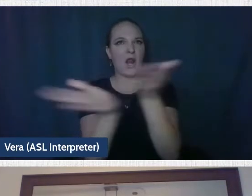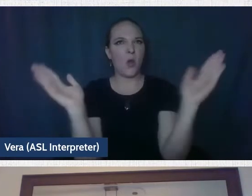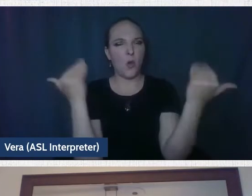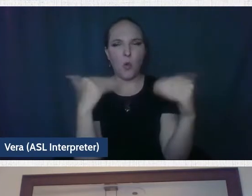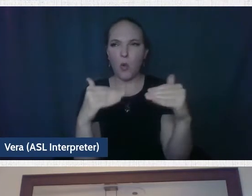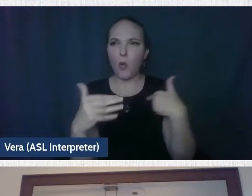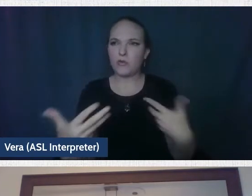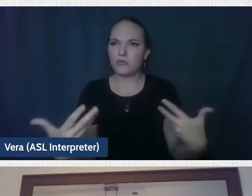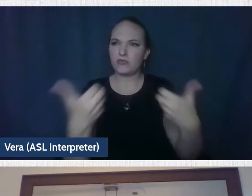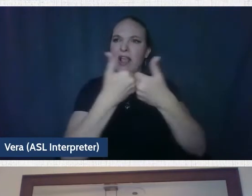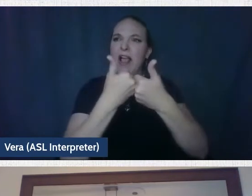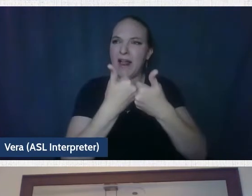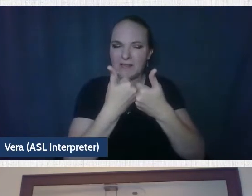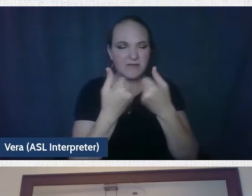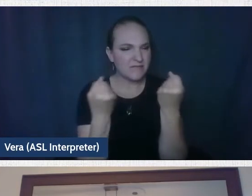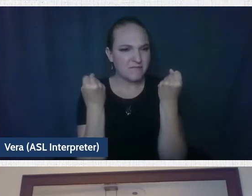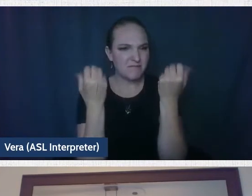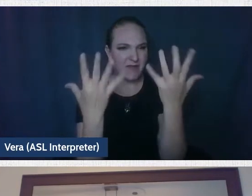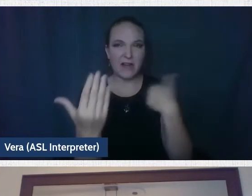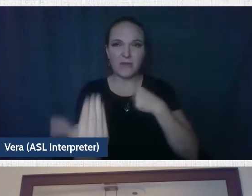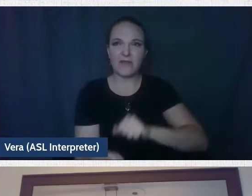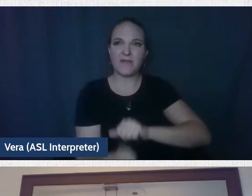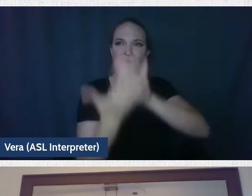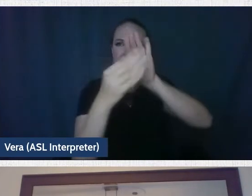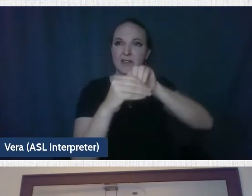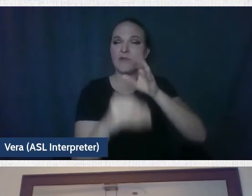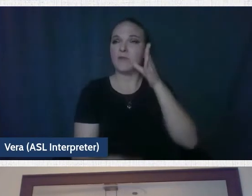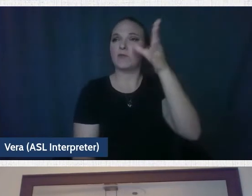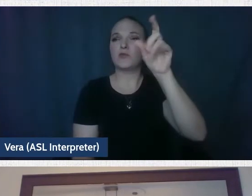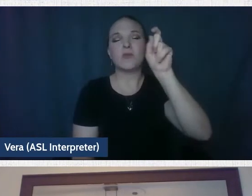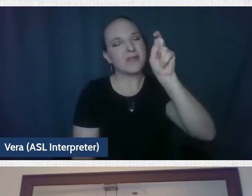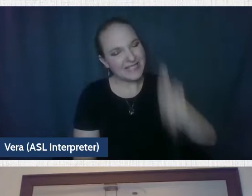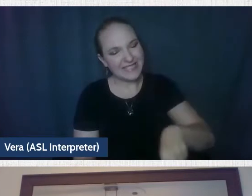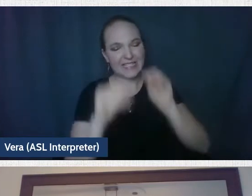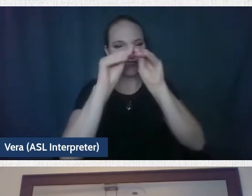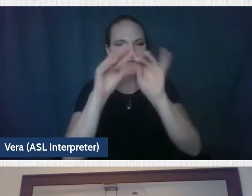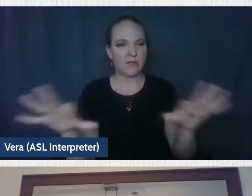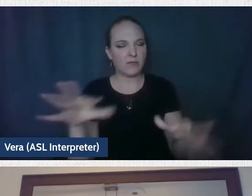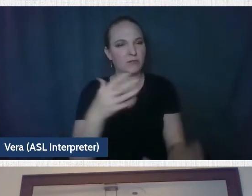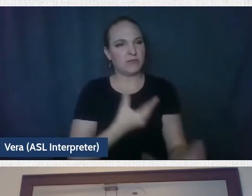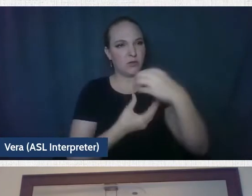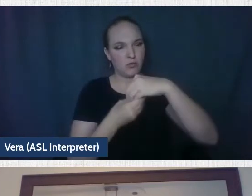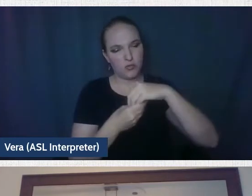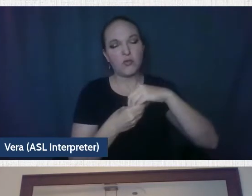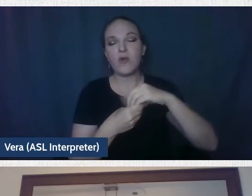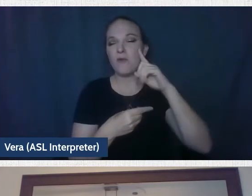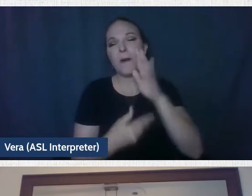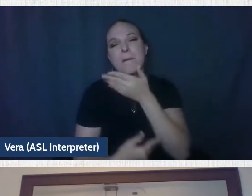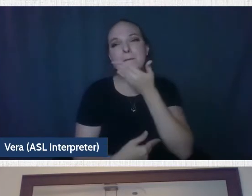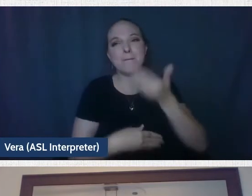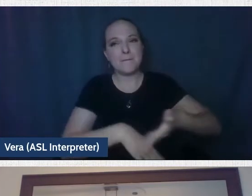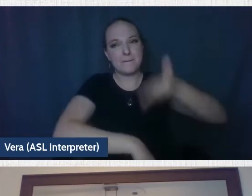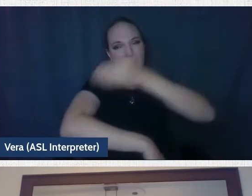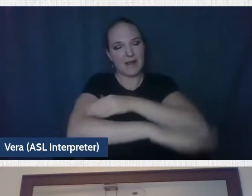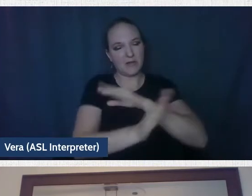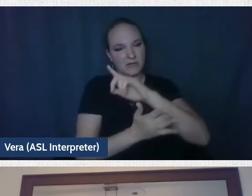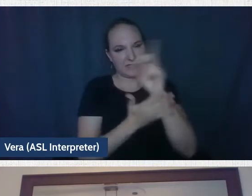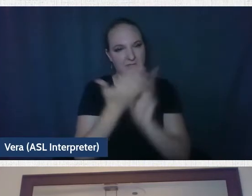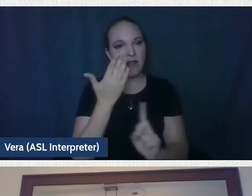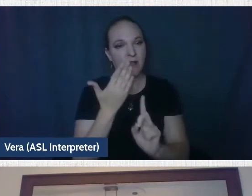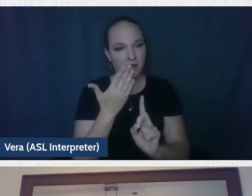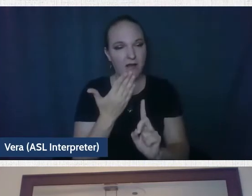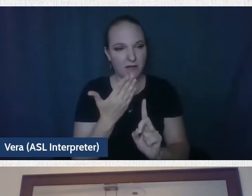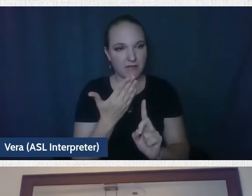we're facing, we really need diversity at the table to produce better designs. So those are the